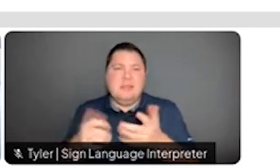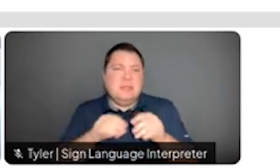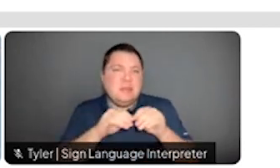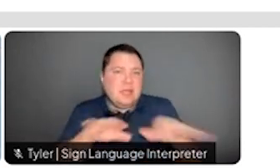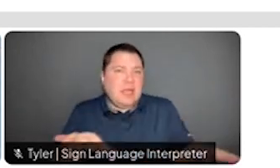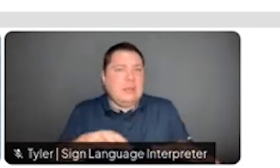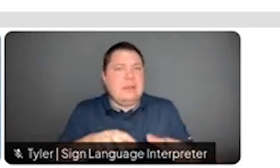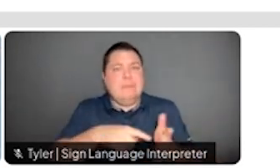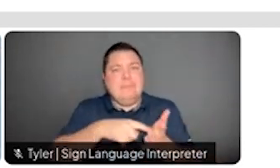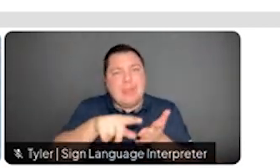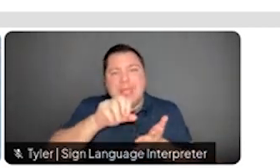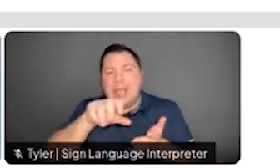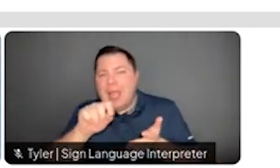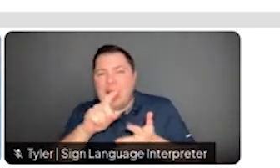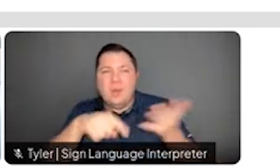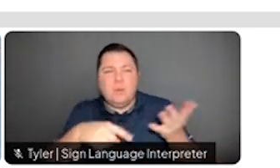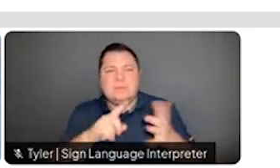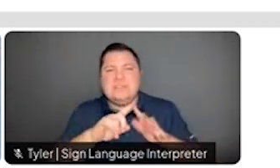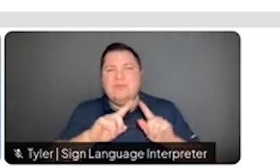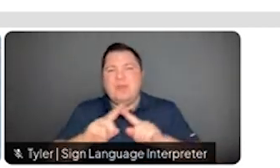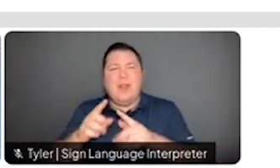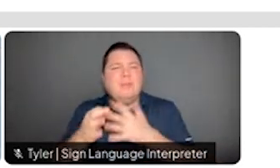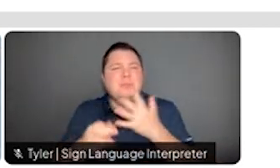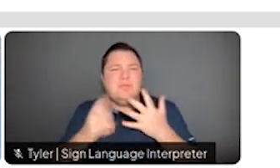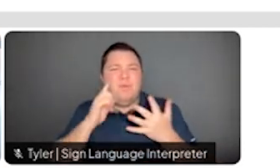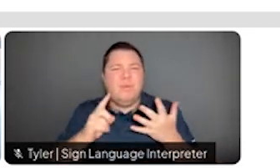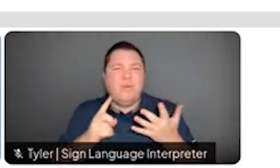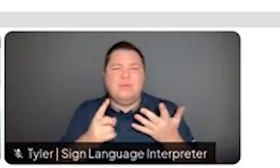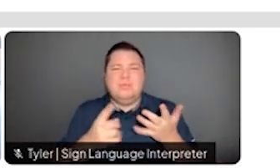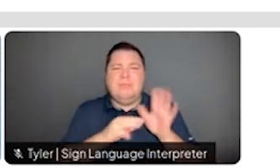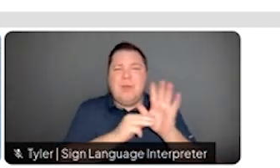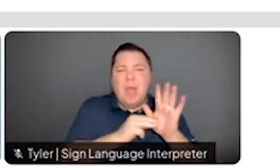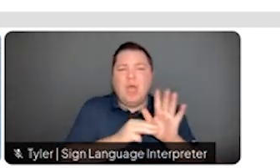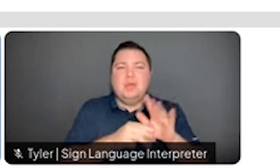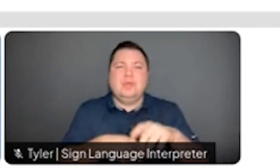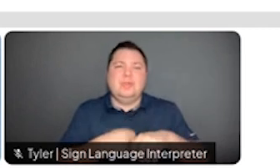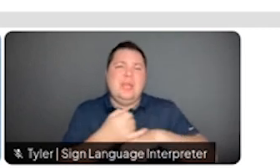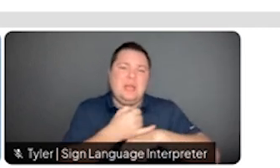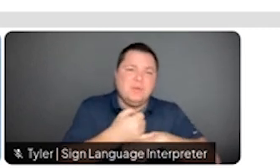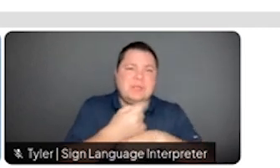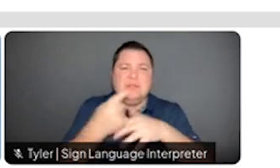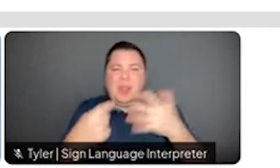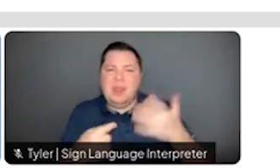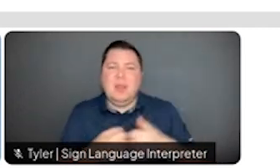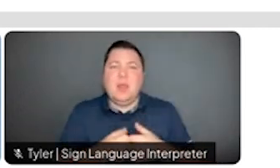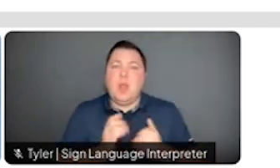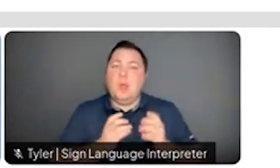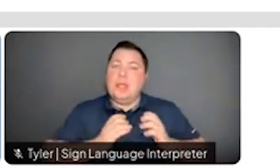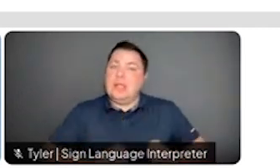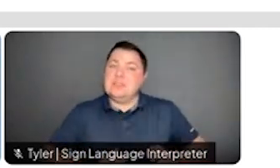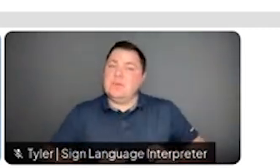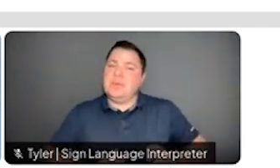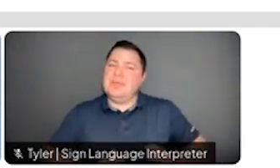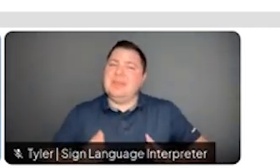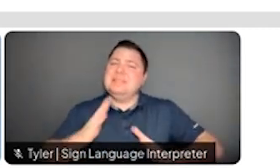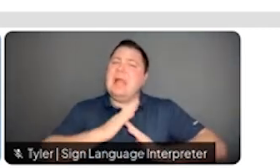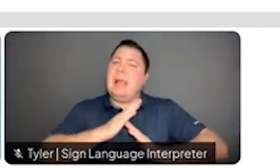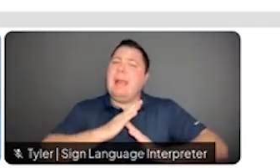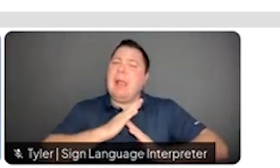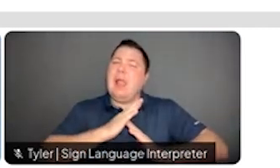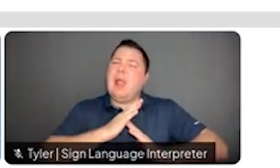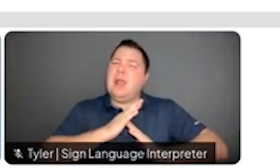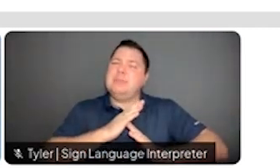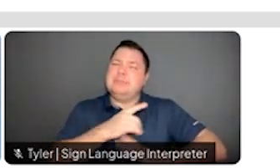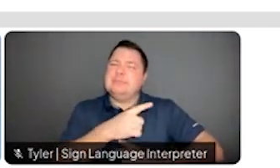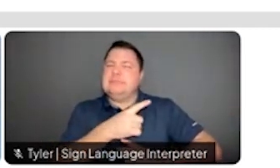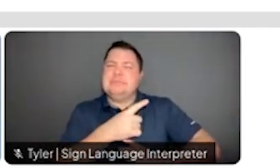and countless types of ways to issue and model interest. While our customers share the overall pain point of distributions being complex,